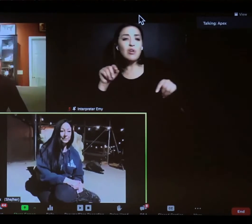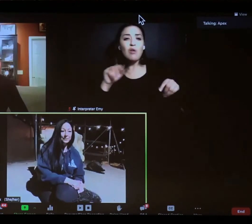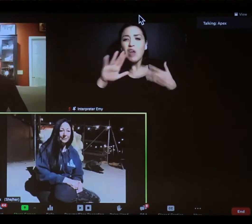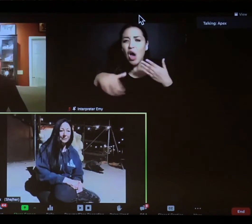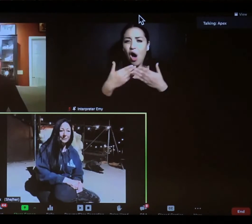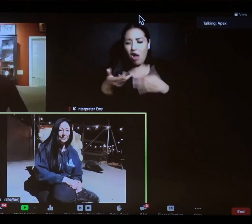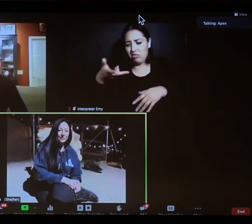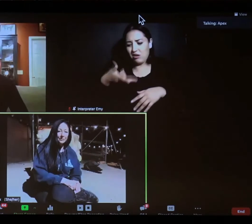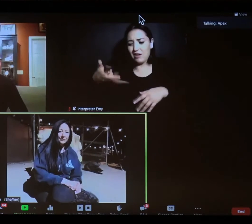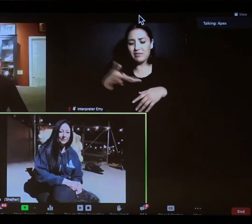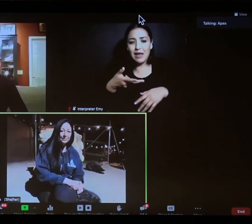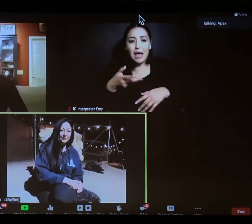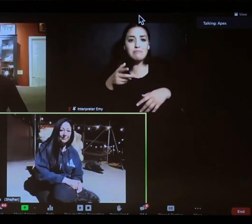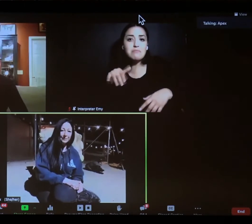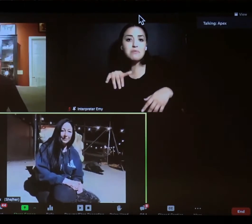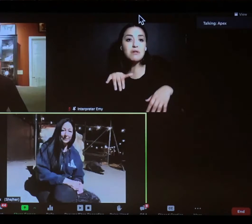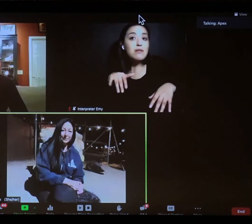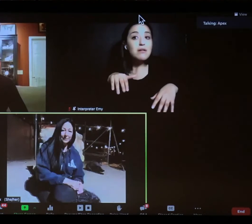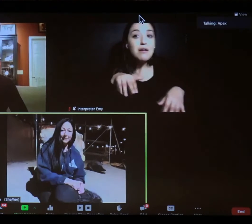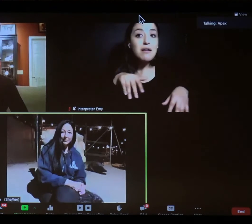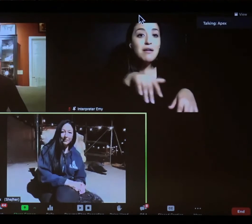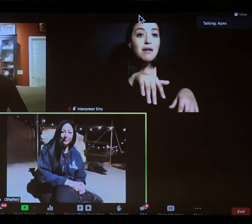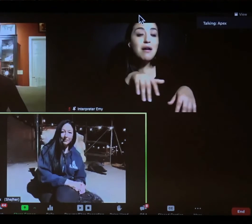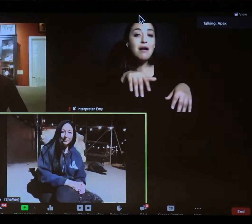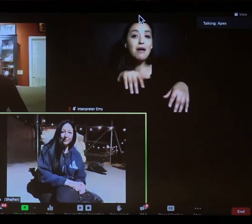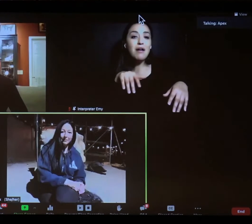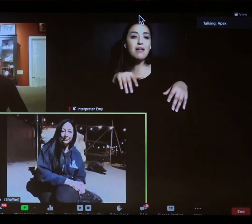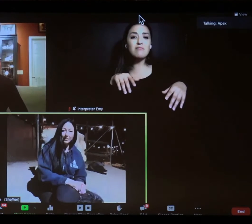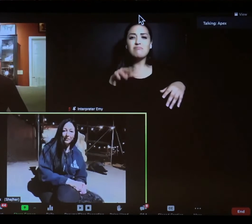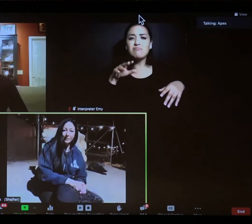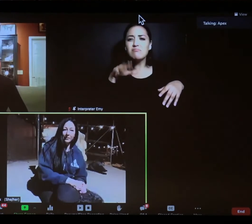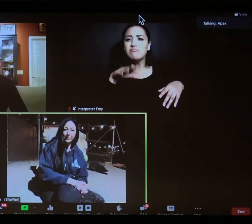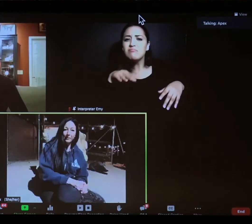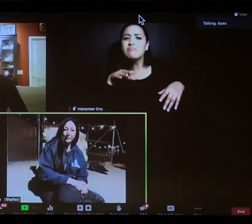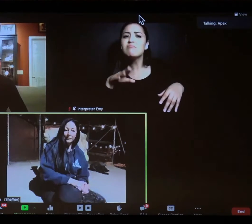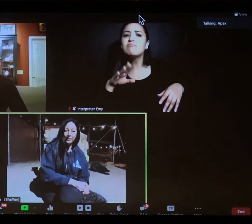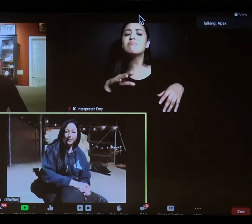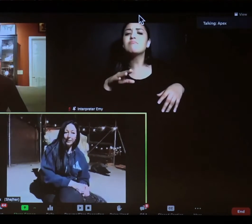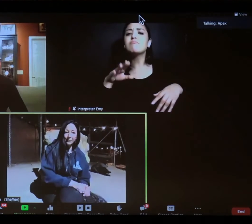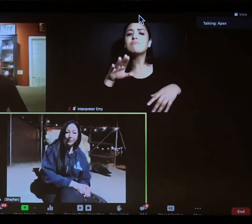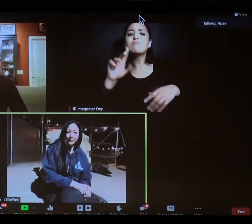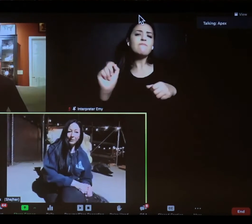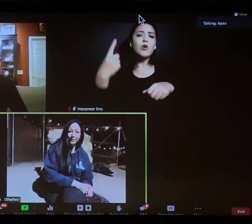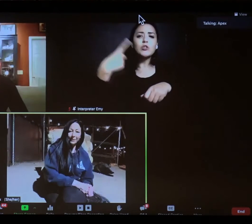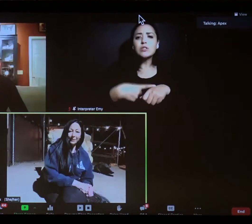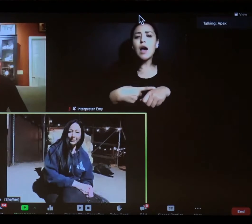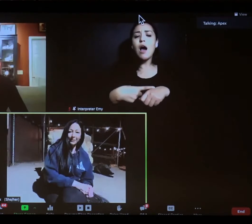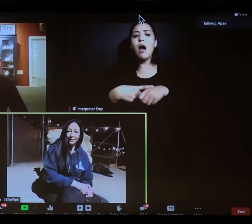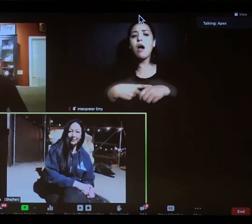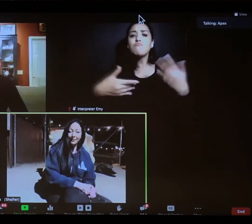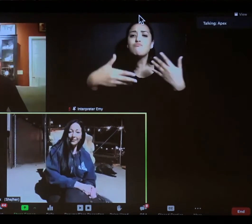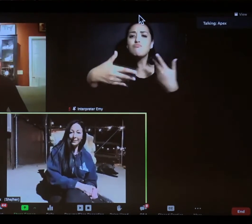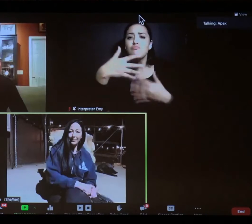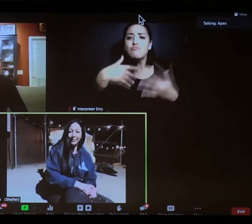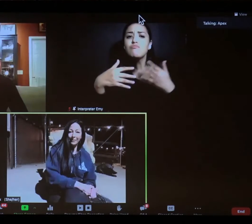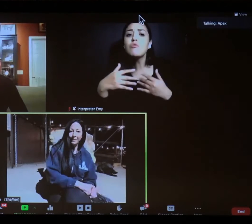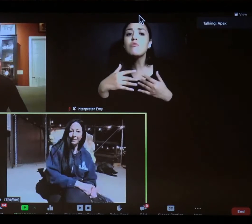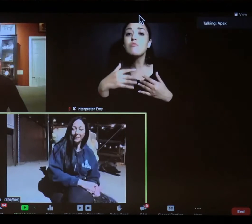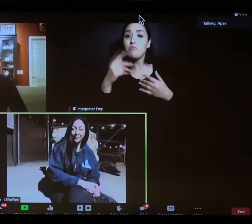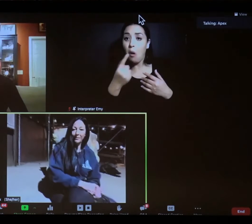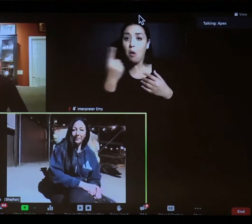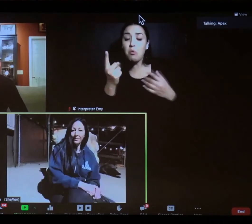how likely would that have been when they were first rescued? Would they have come up to you and played with you like that? Or was that something that took